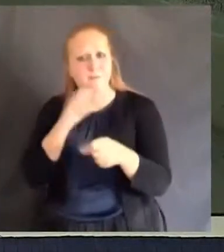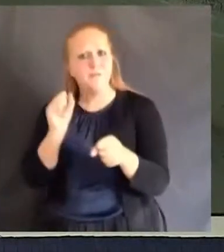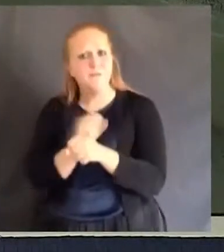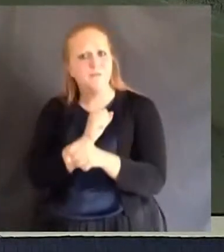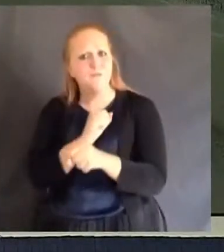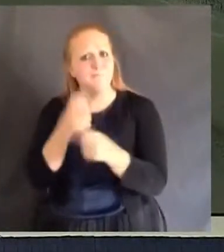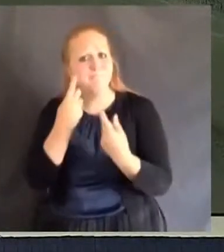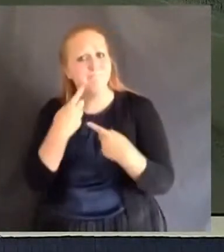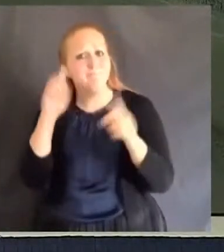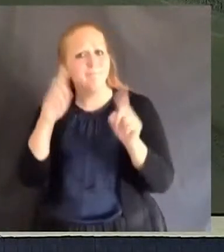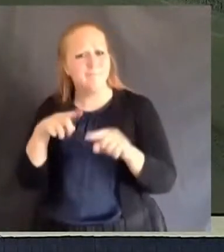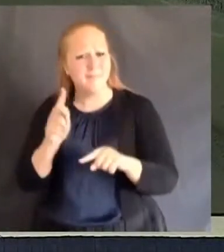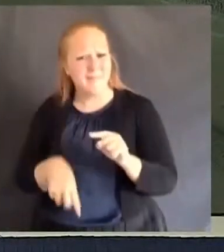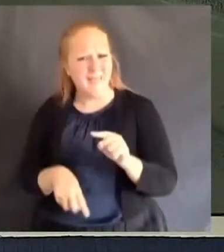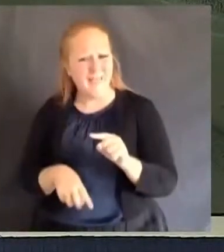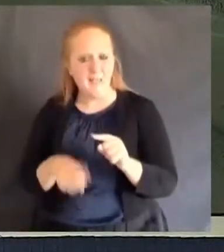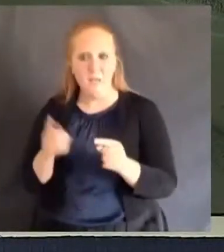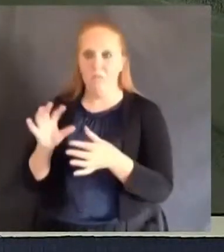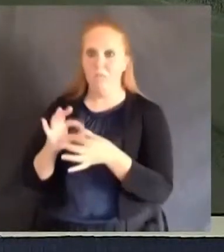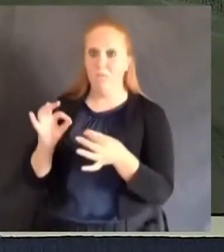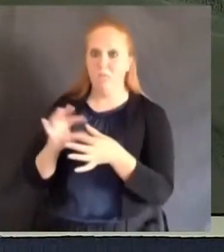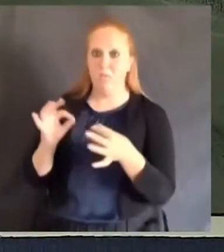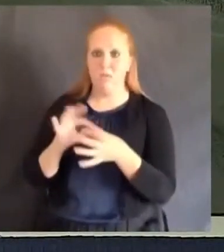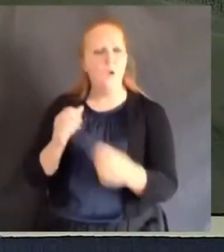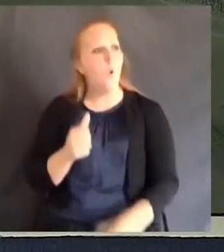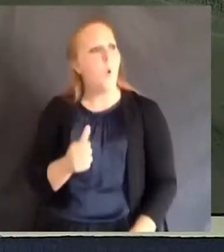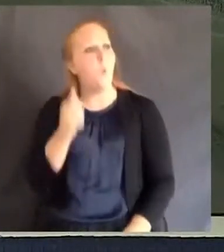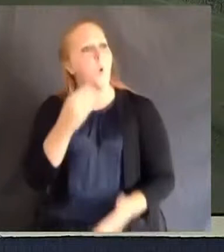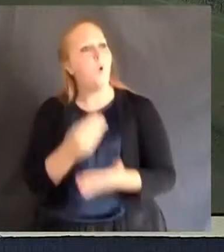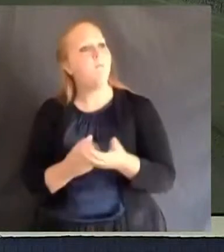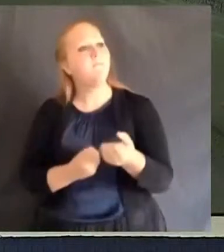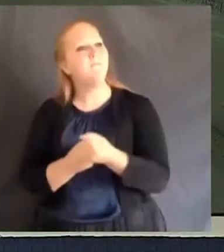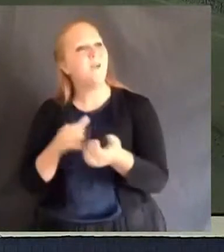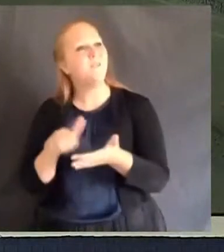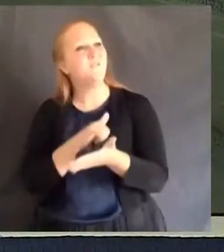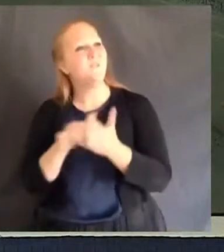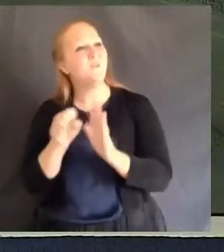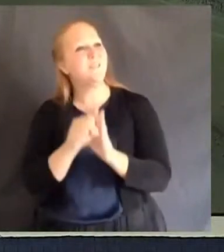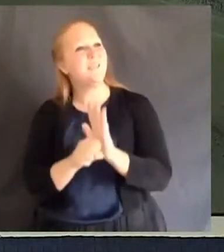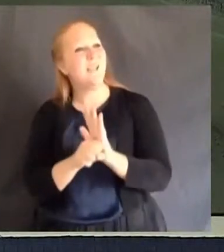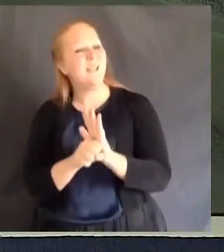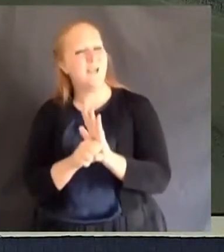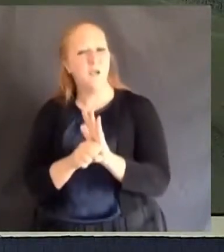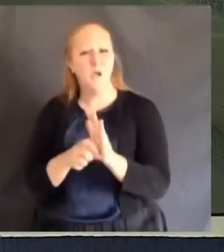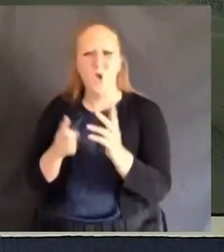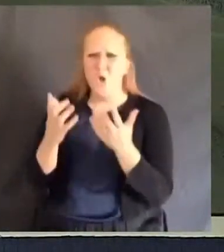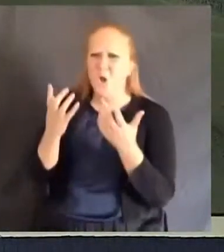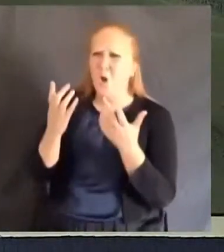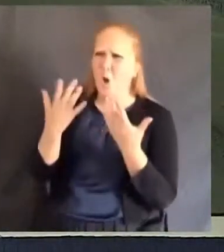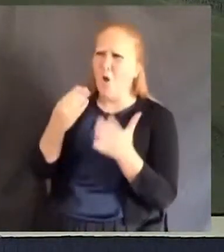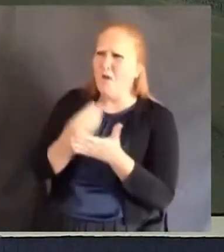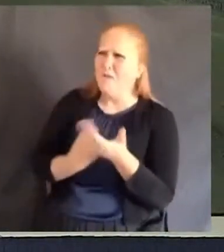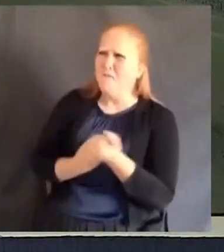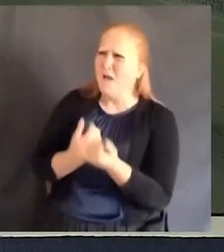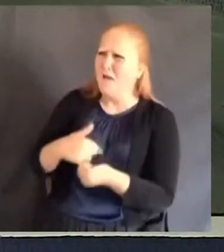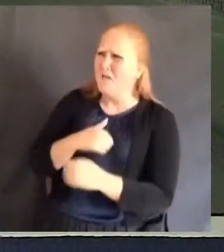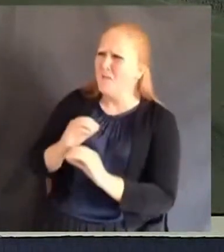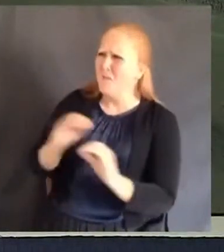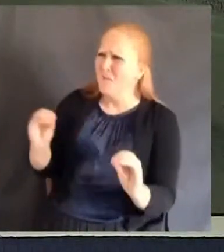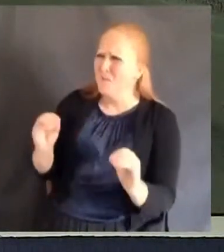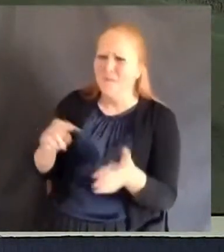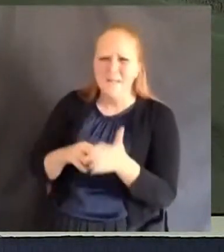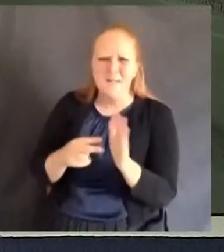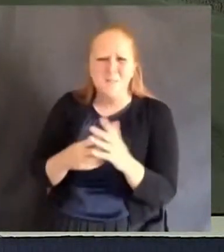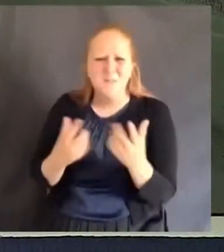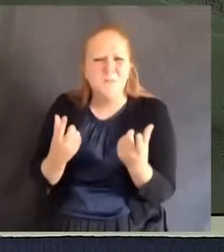York funding. You don't give us any funding now. What are you going to do? Not build the